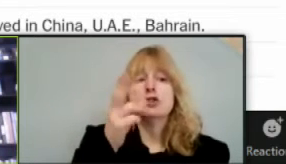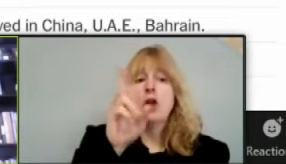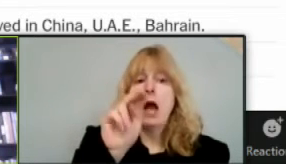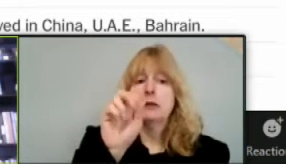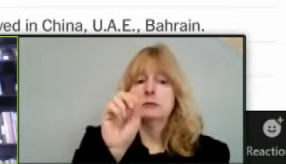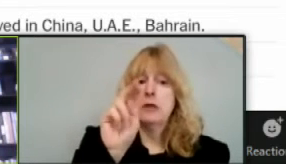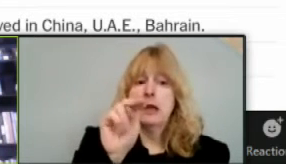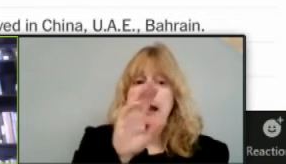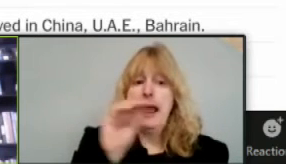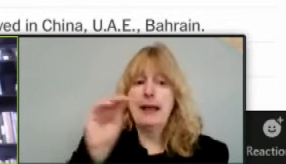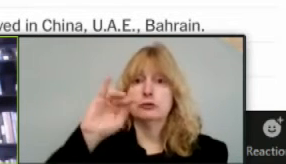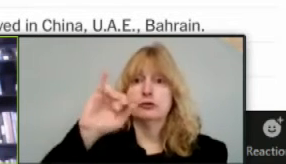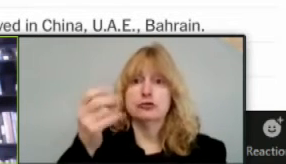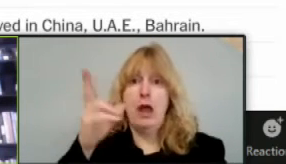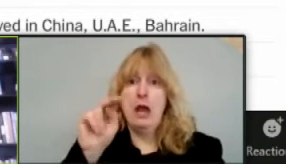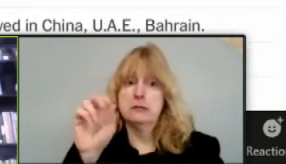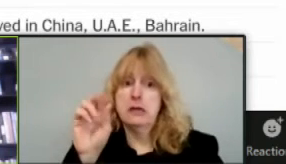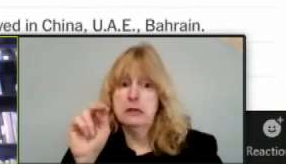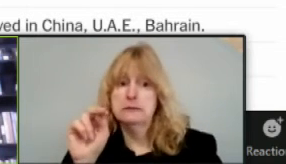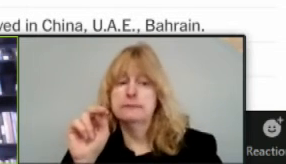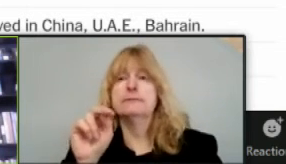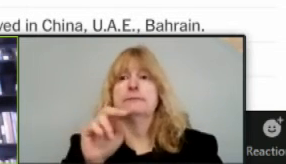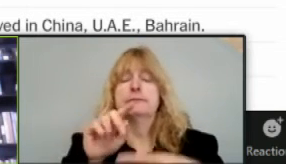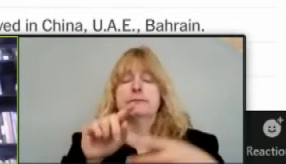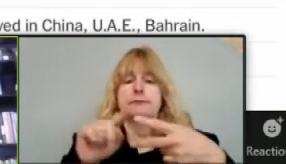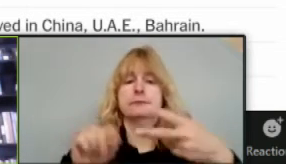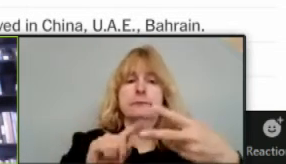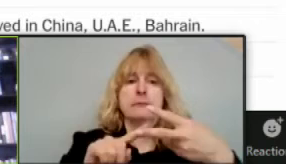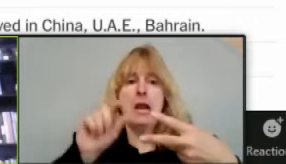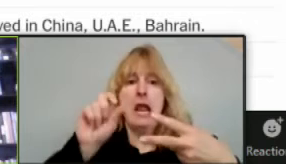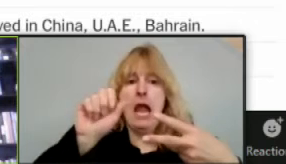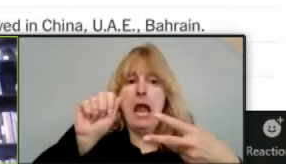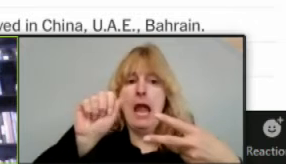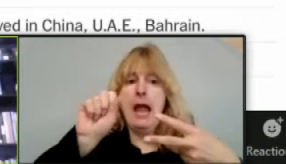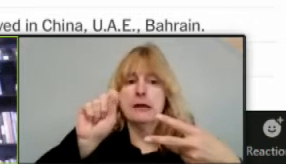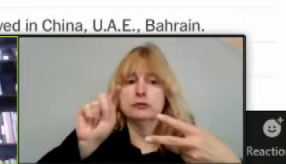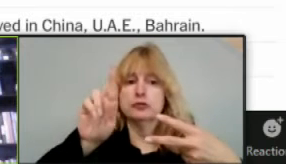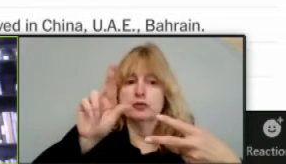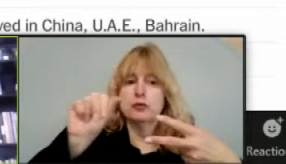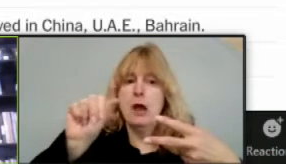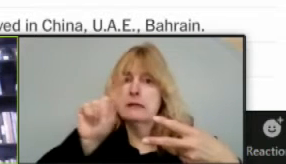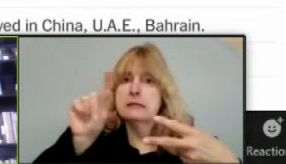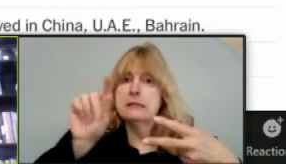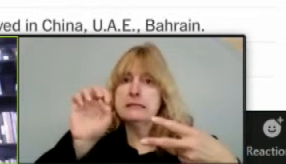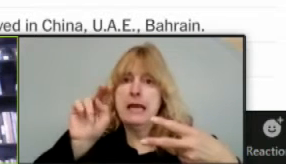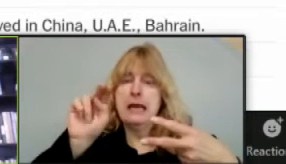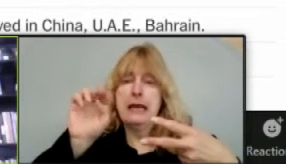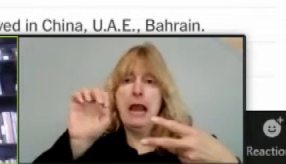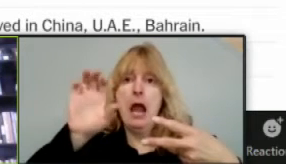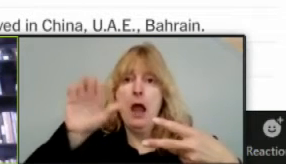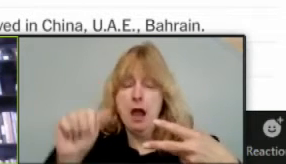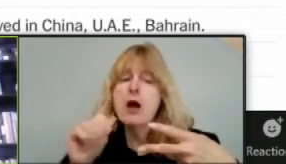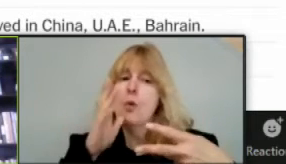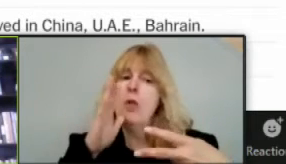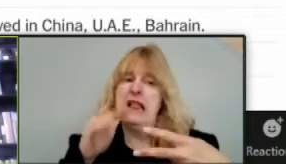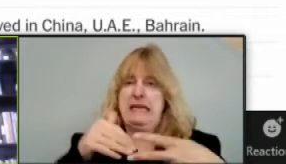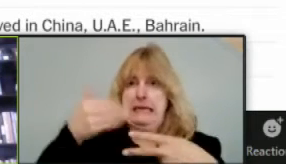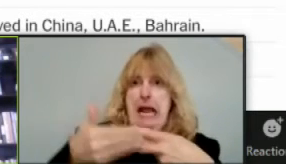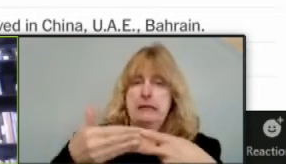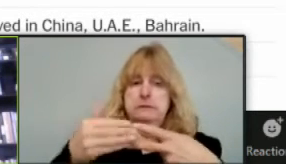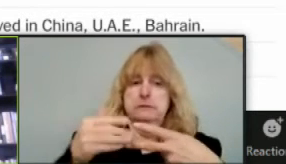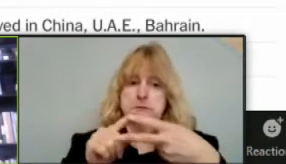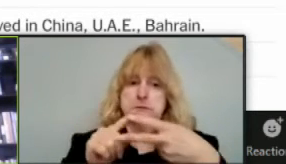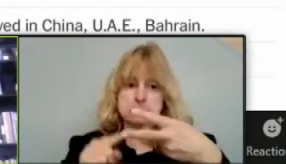thought to be the ones that will be coming up next. These videos, which you can go to on your own, will explain the development of the messenger